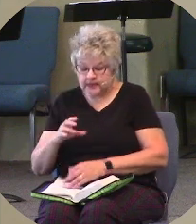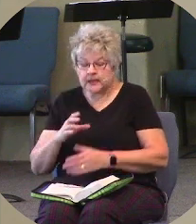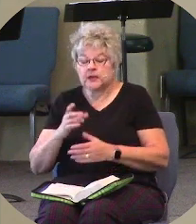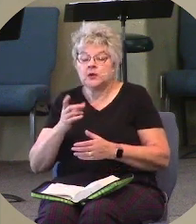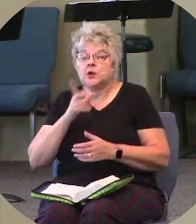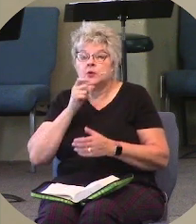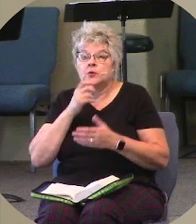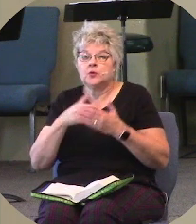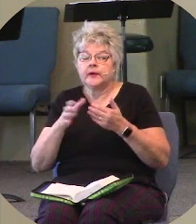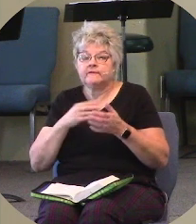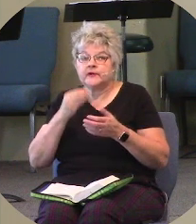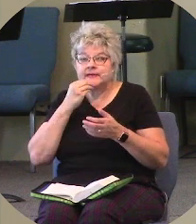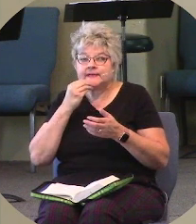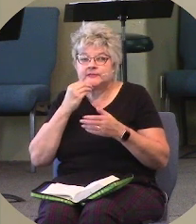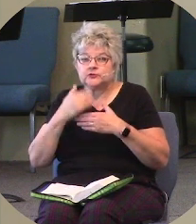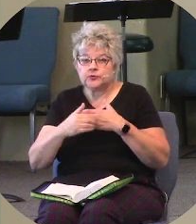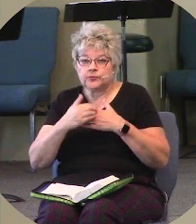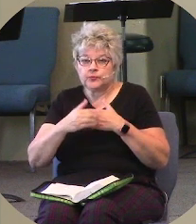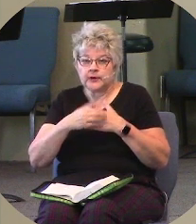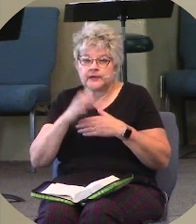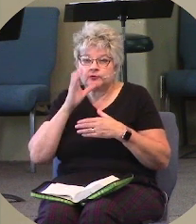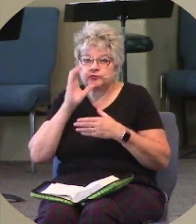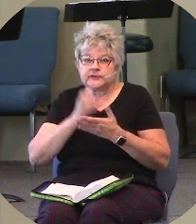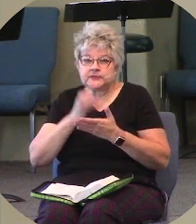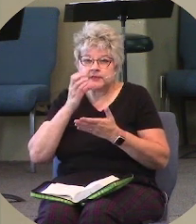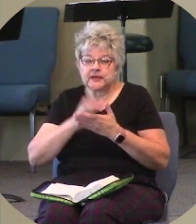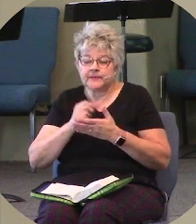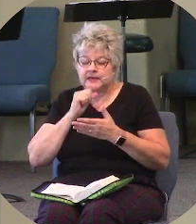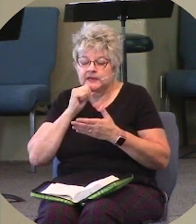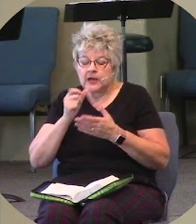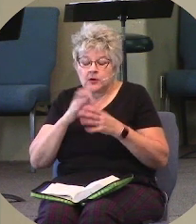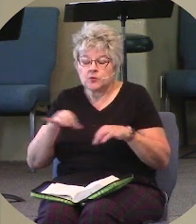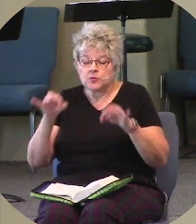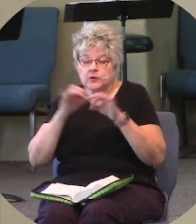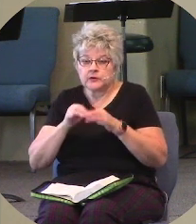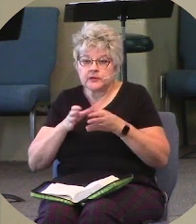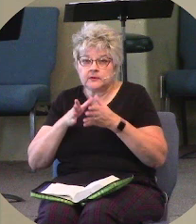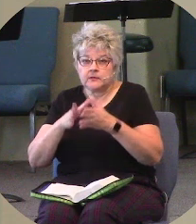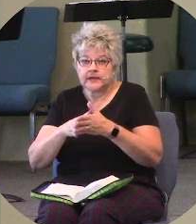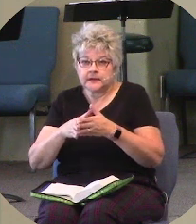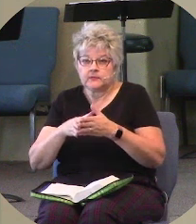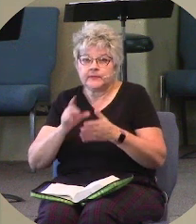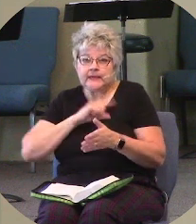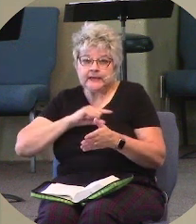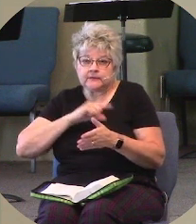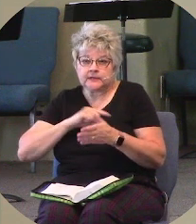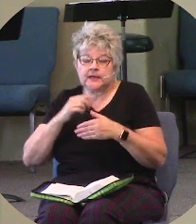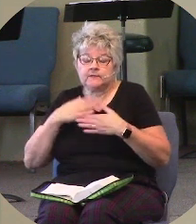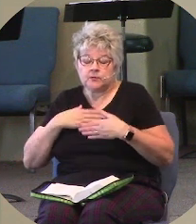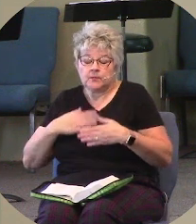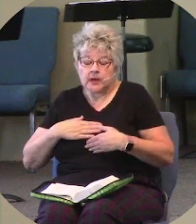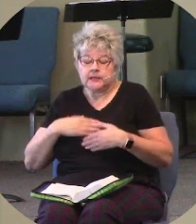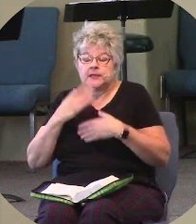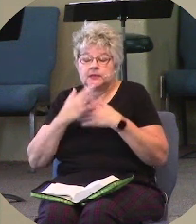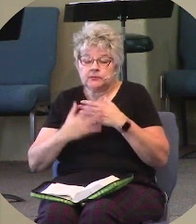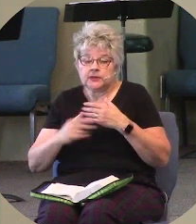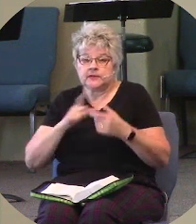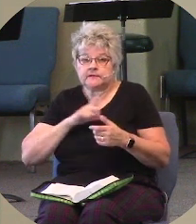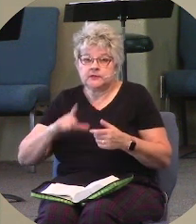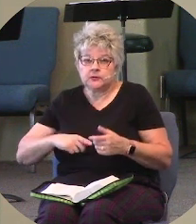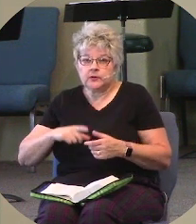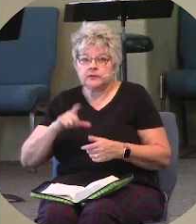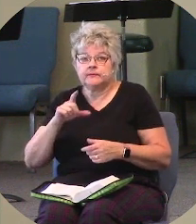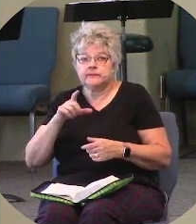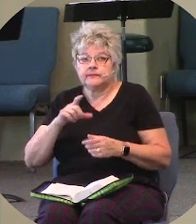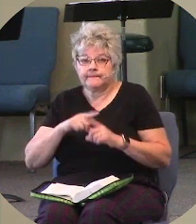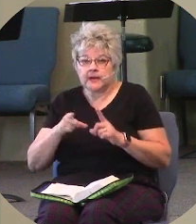bread or drinks the cup of the Lord in an unworthy manner shall be guilty of the body and the blood of the Lord. But a man must examine himself, verse